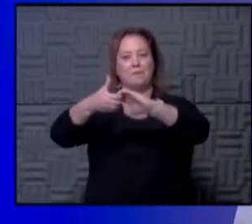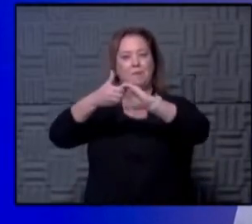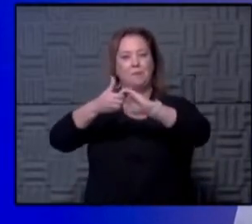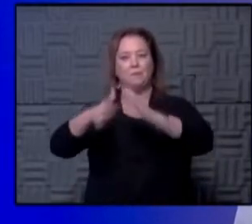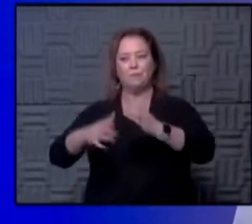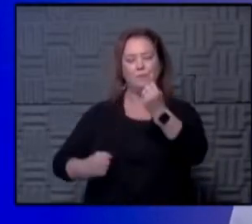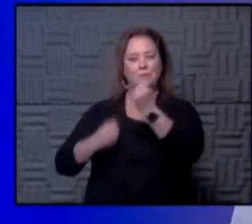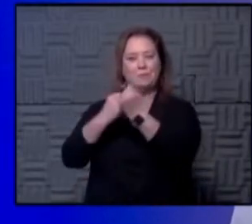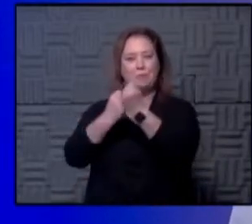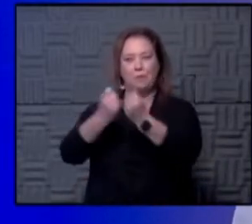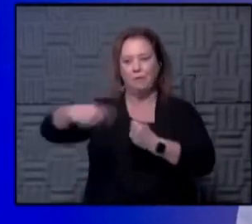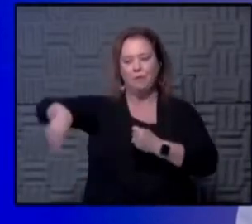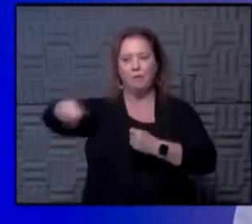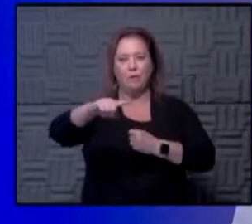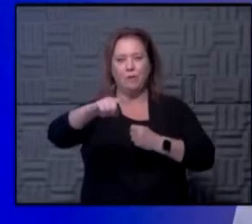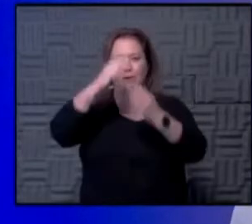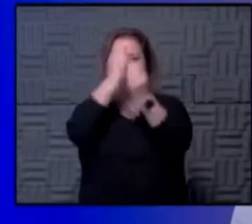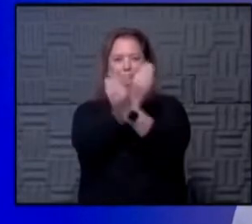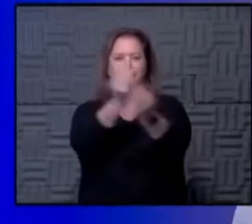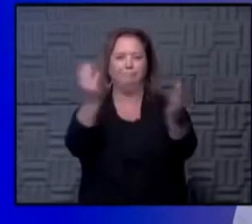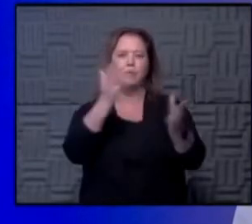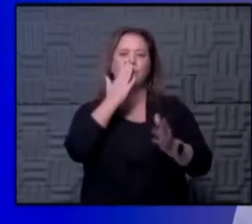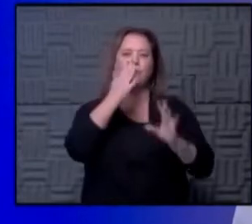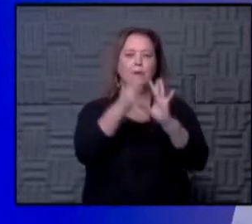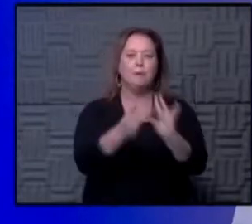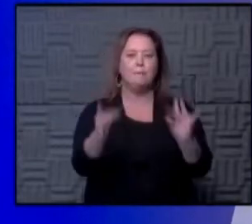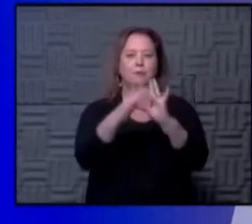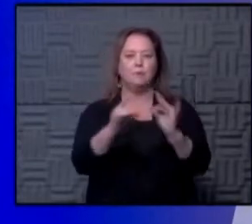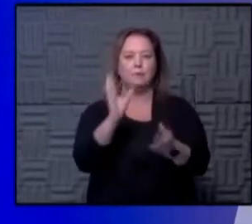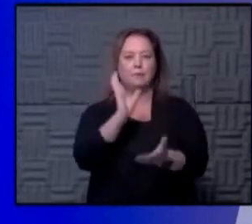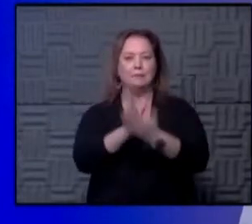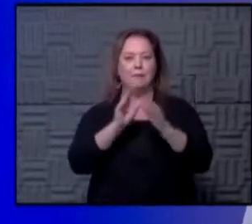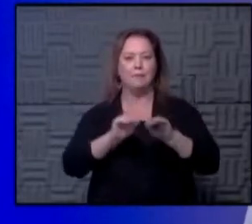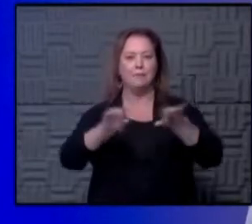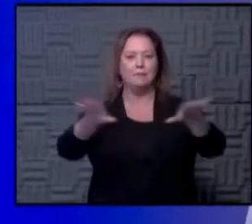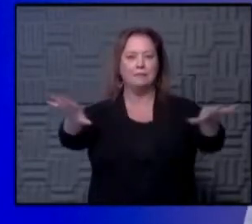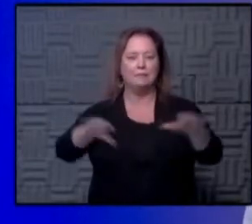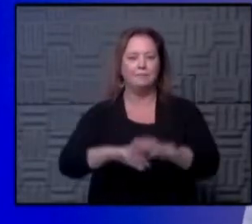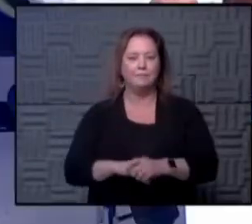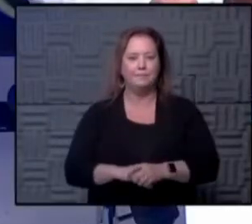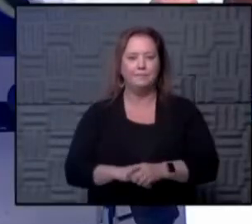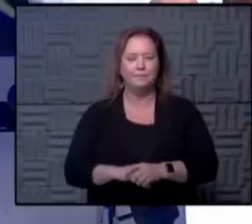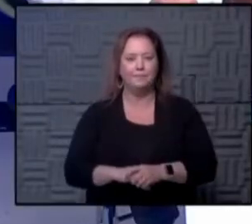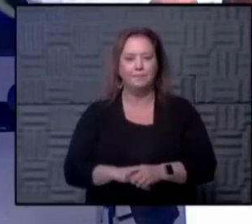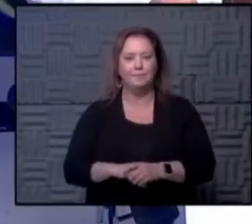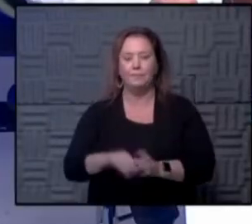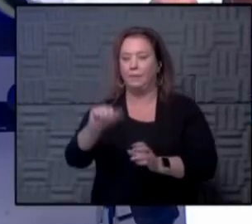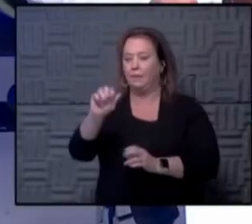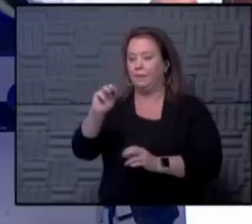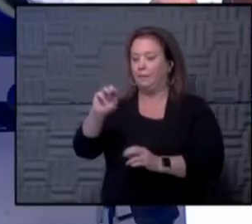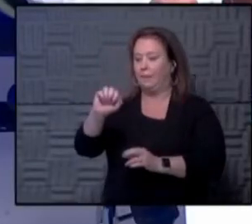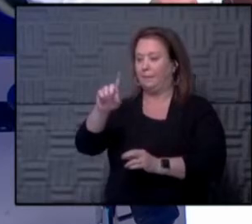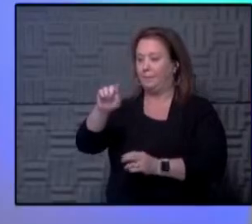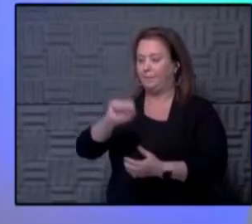supported and continue to get out the good message to really try and stop the spread of this disease. Amanda?